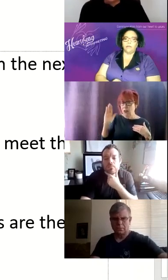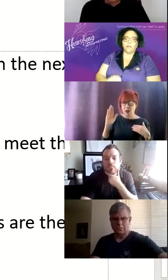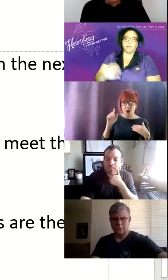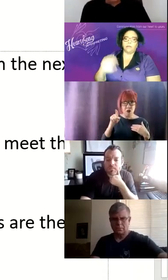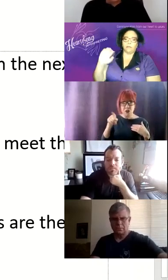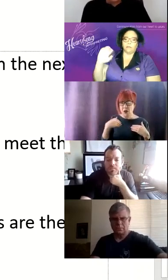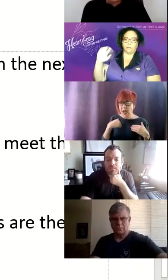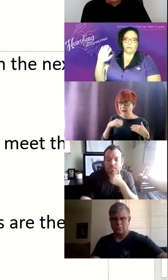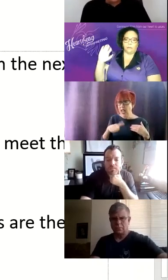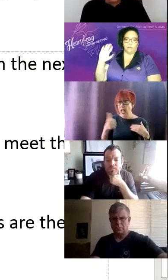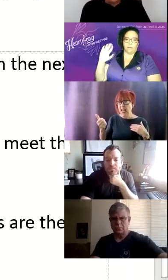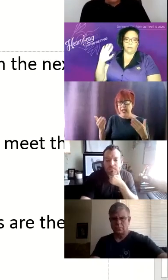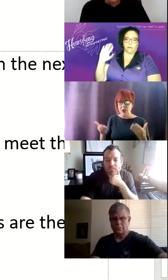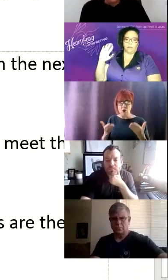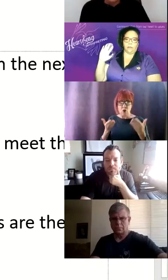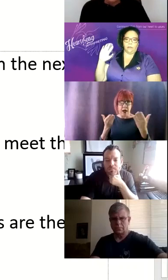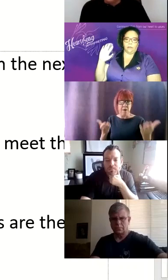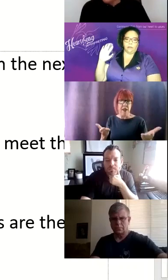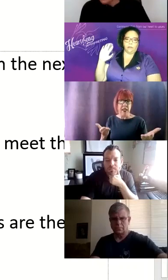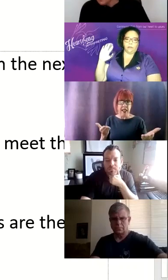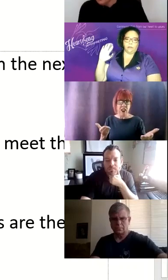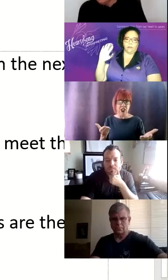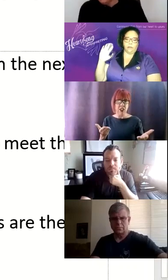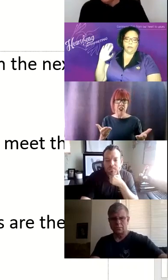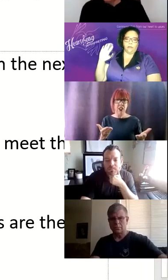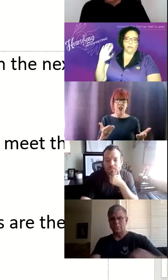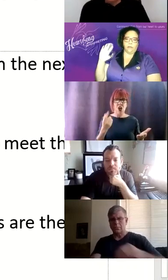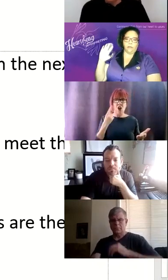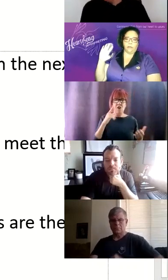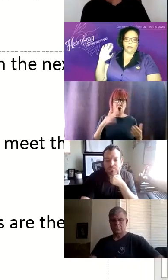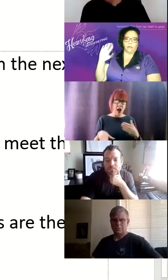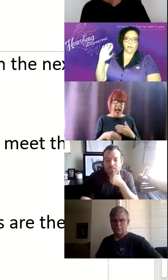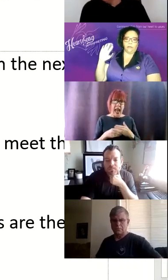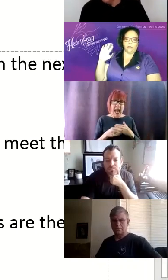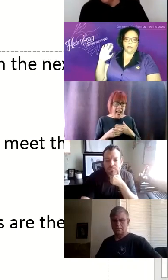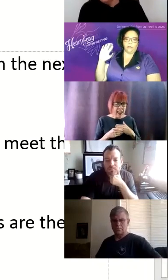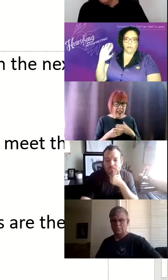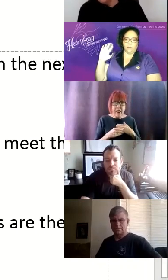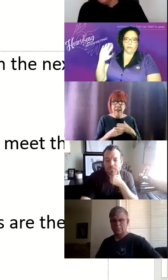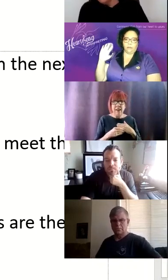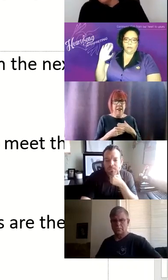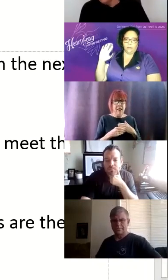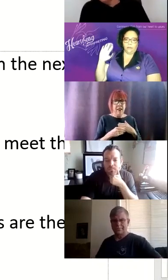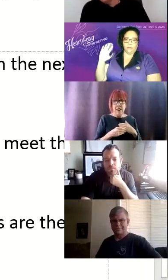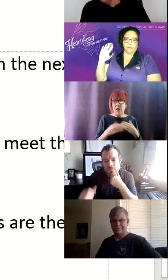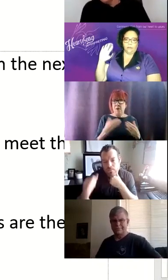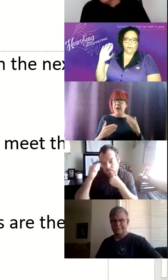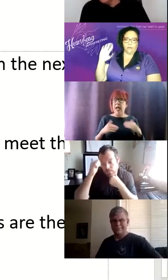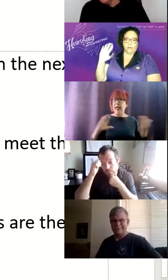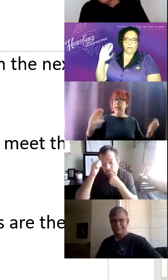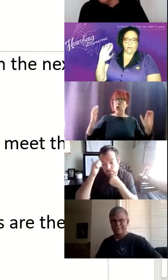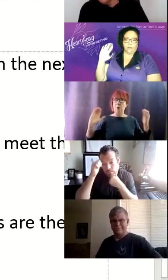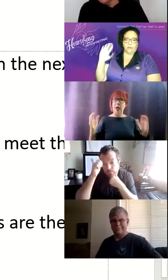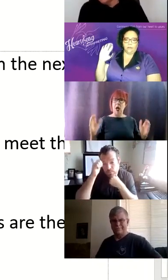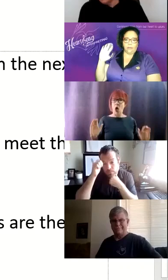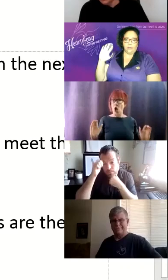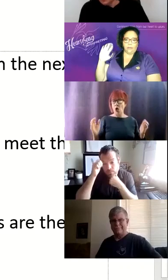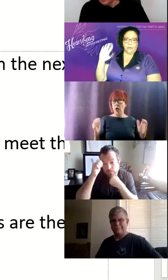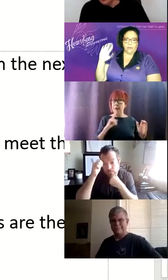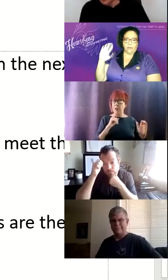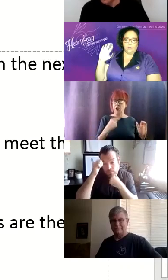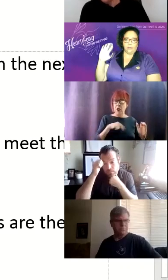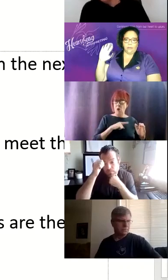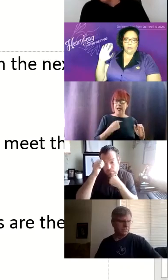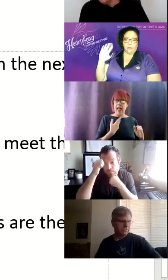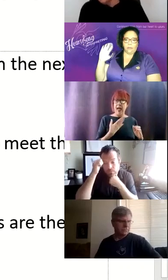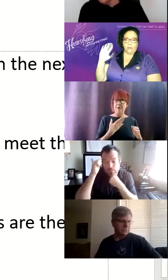any recommendations for adding, or maybe I can compare and make sure that we have certain aspects in place in the